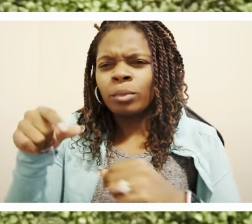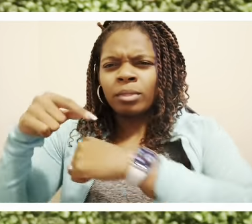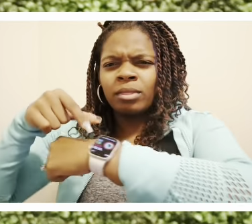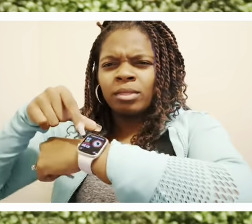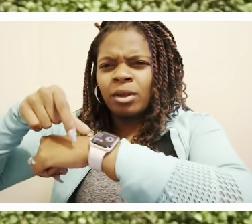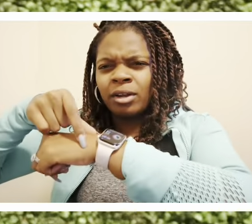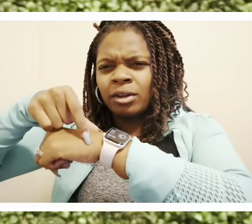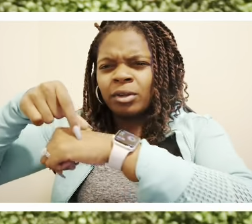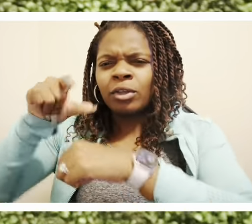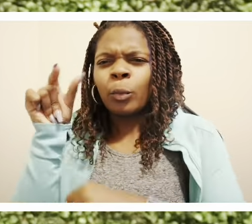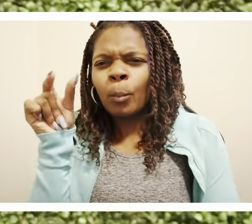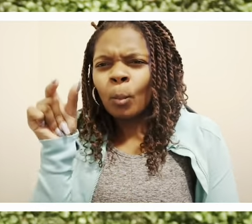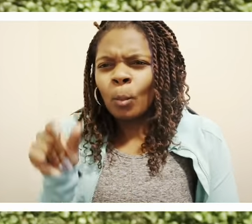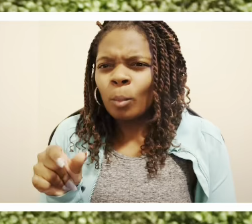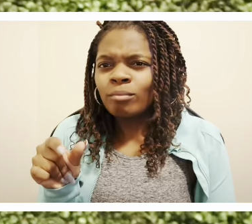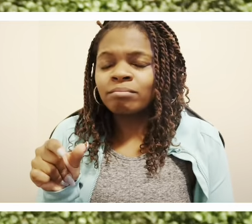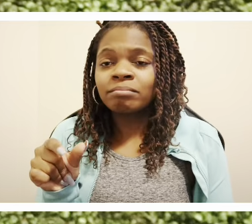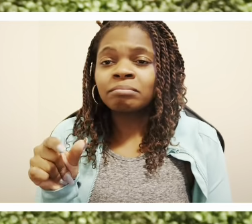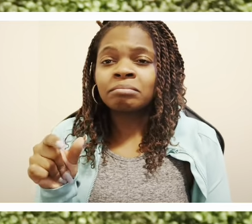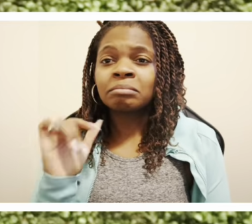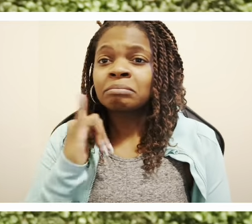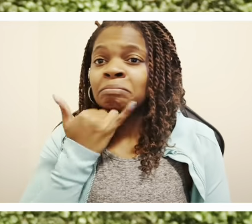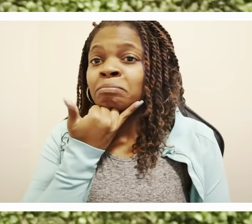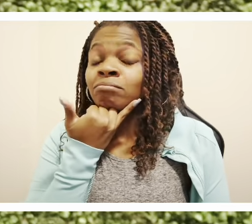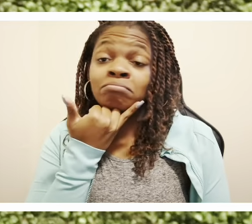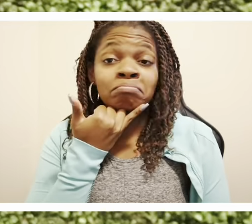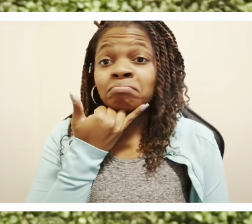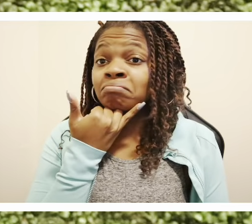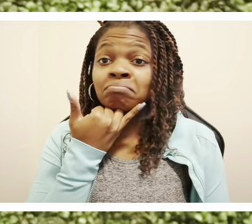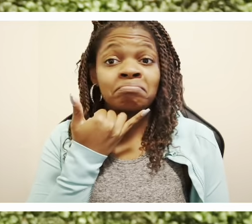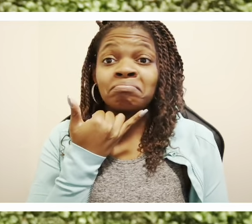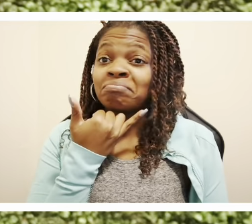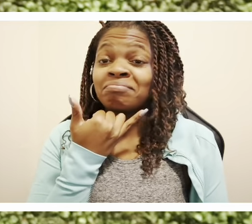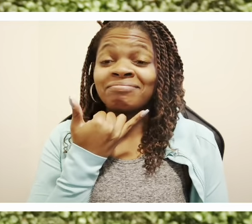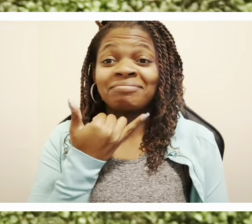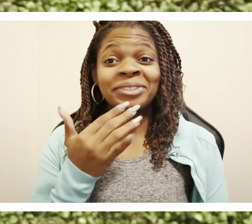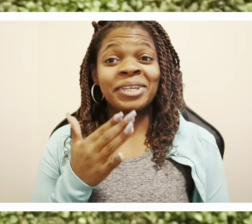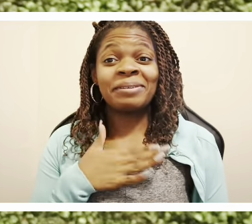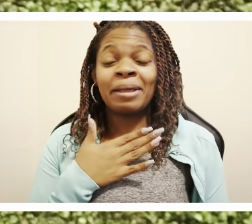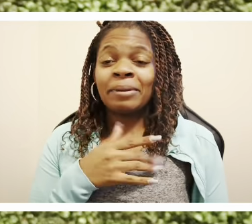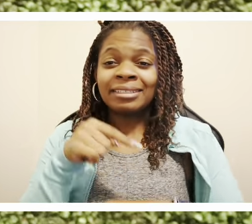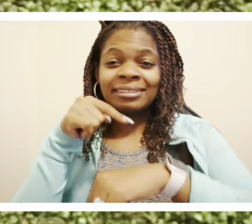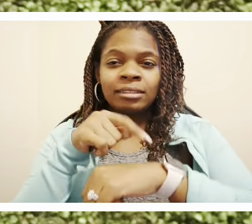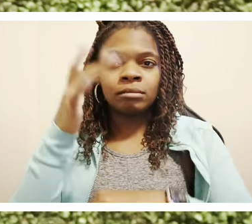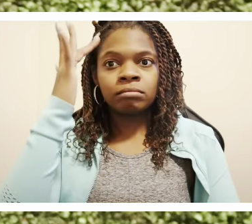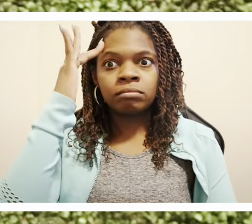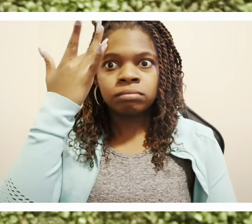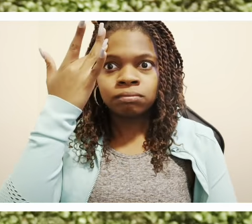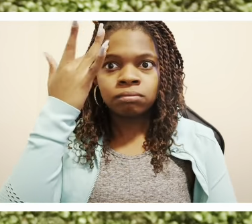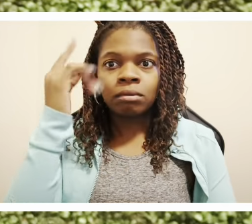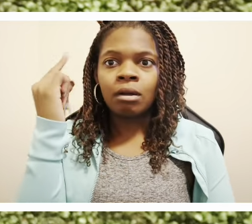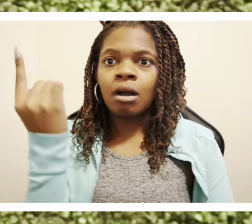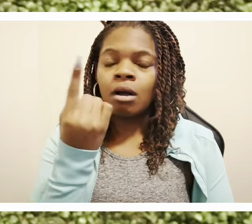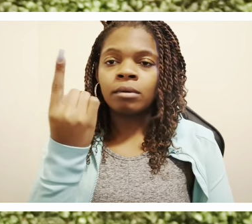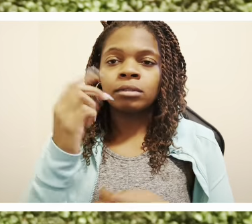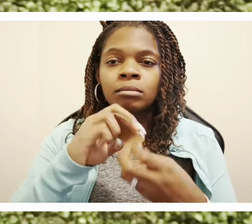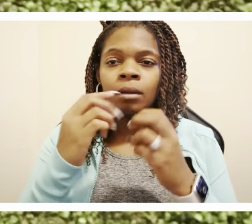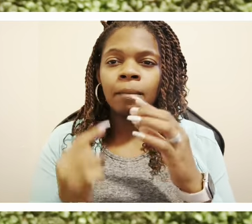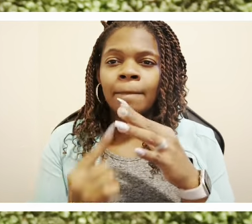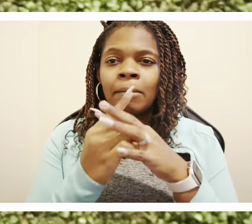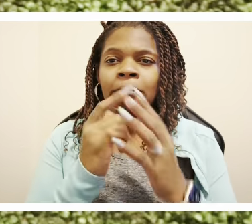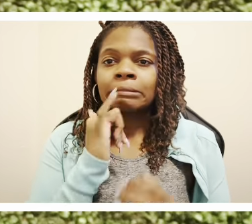thick, I did not have that problem with wearing the Fitbit. And that's actually a really annoying thing. I hate when I'm lifting weights